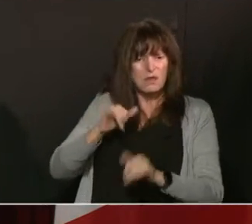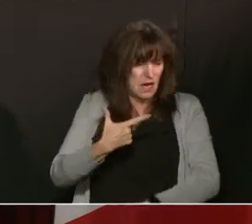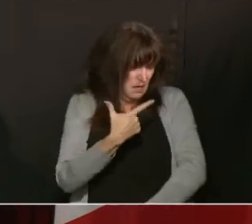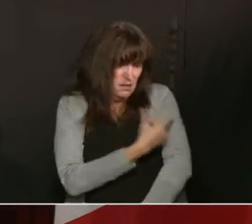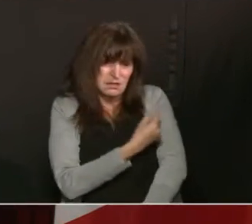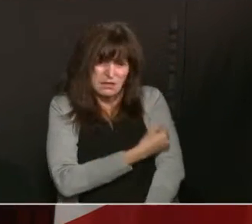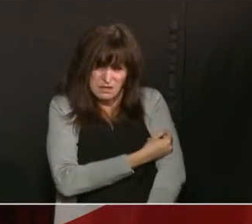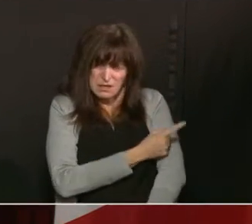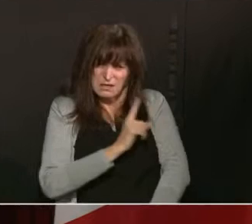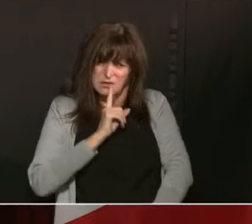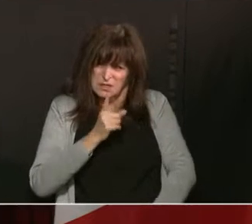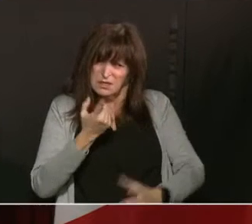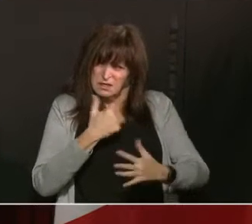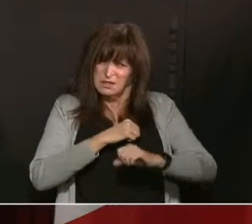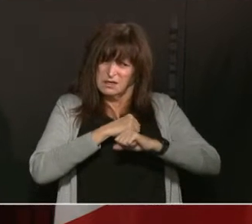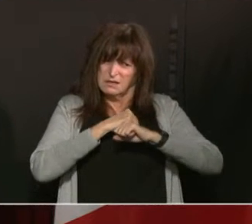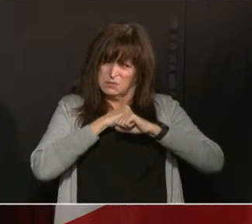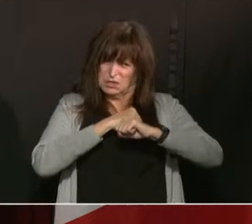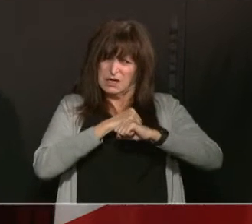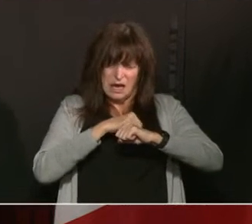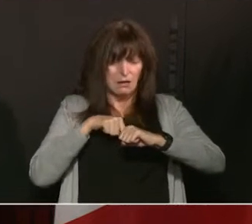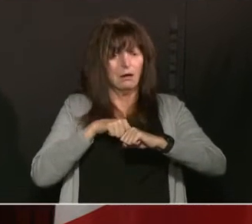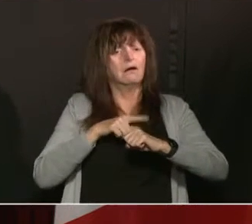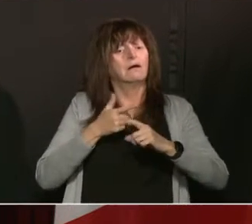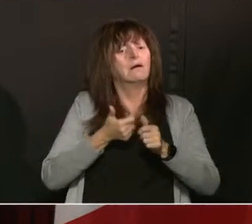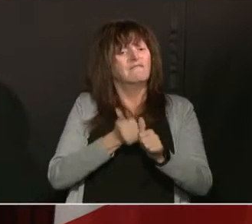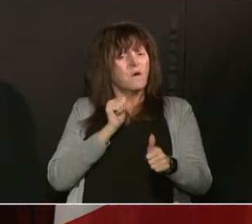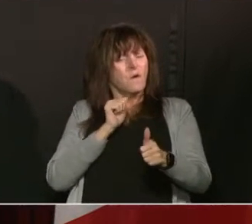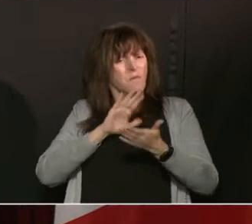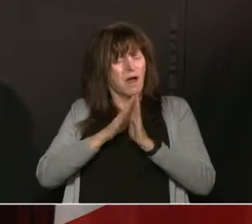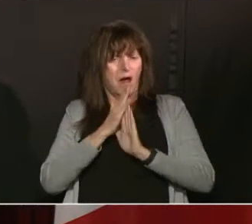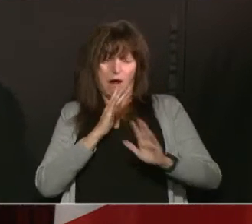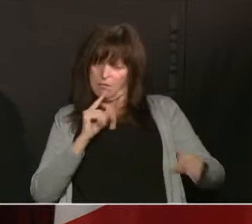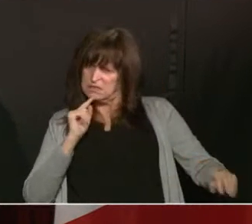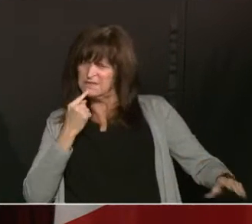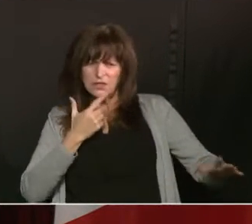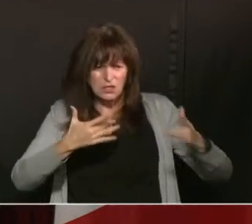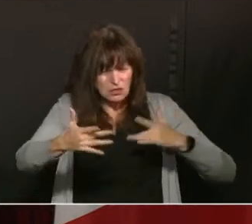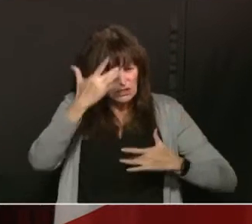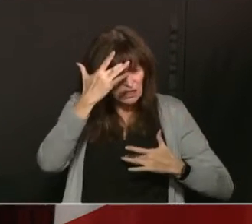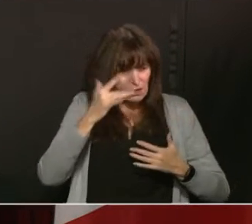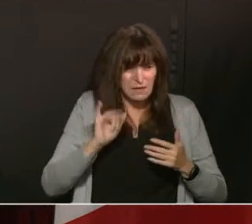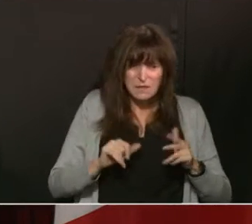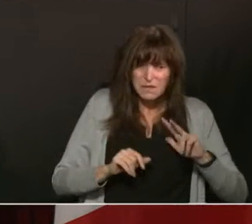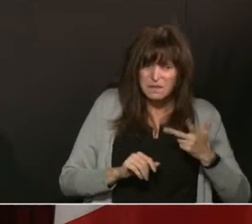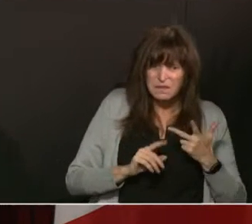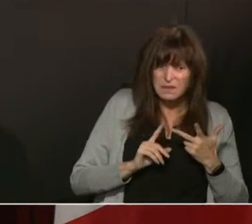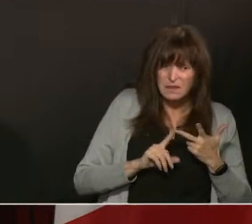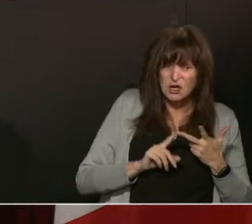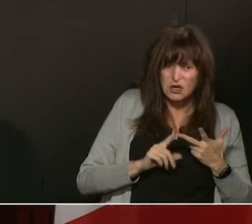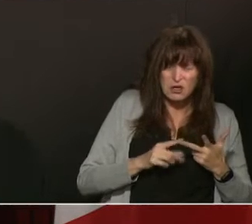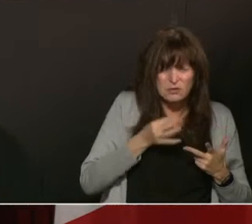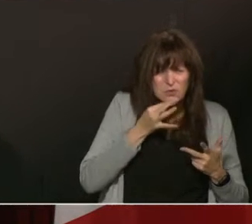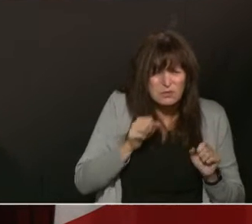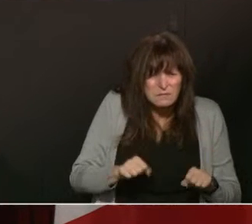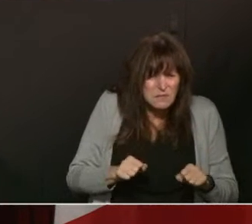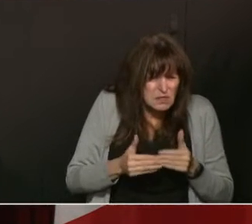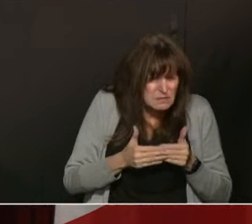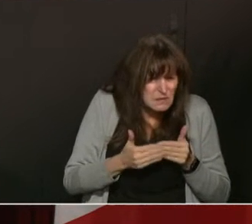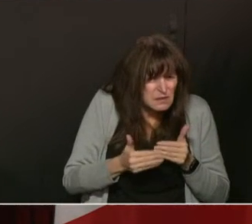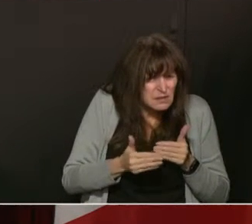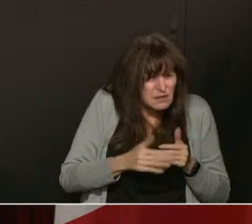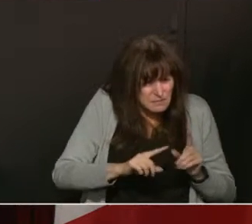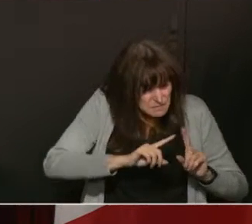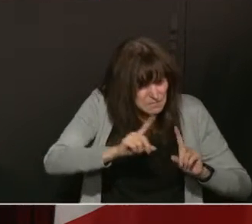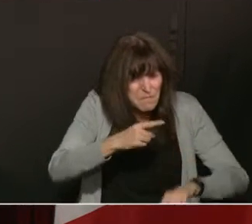especially with a booster dose. It's critically important to get your booster dose as soon as possible, especially for those that are